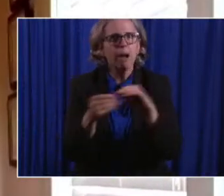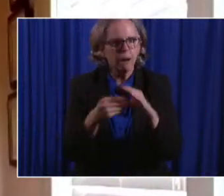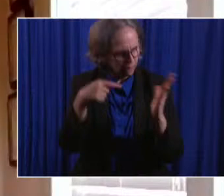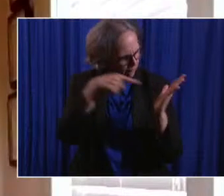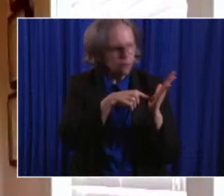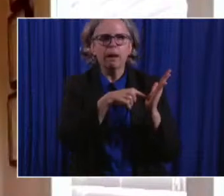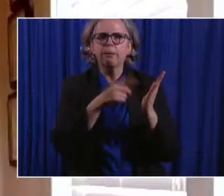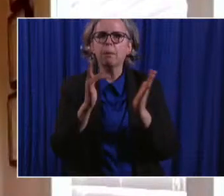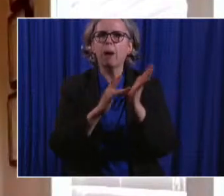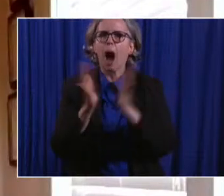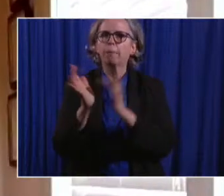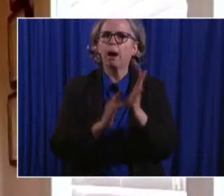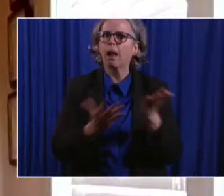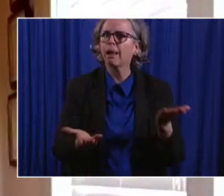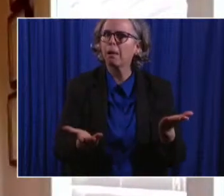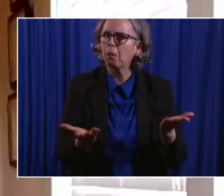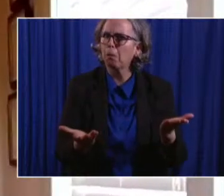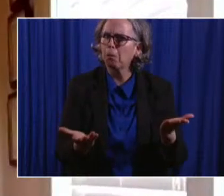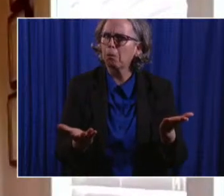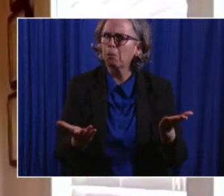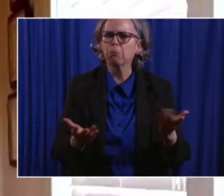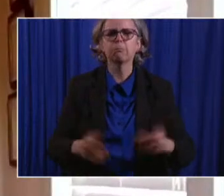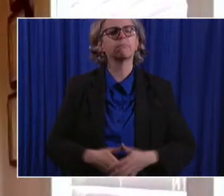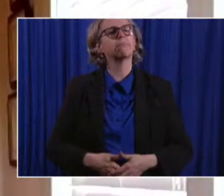health measures known to humanity.